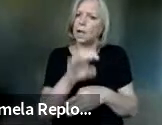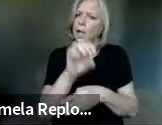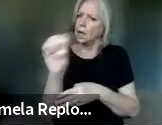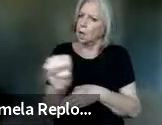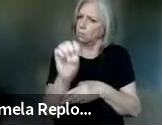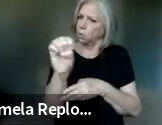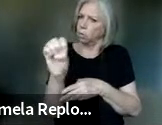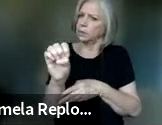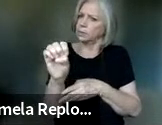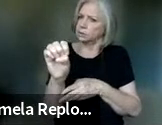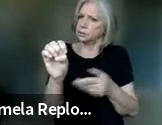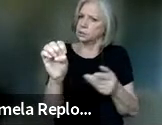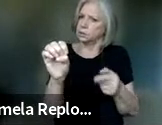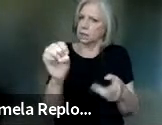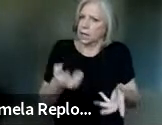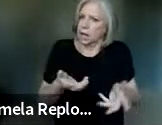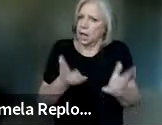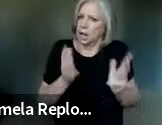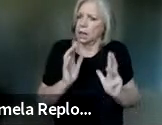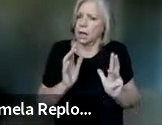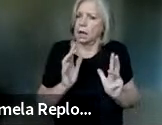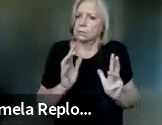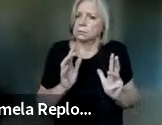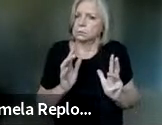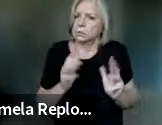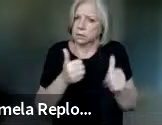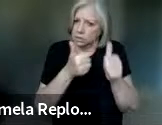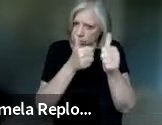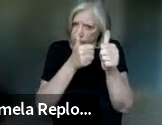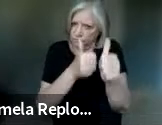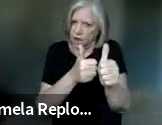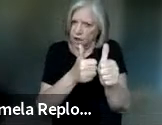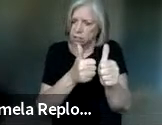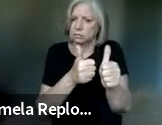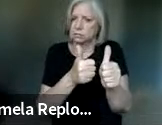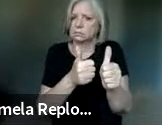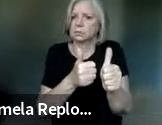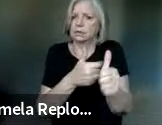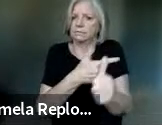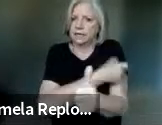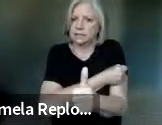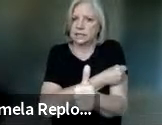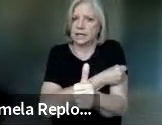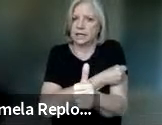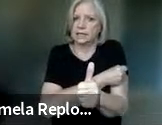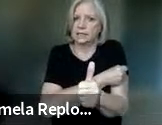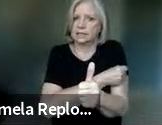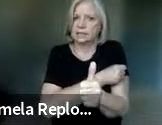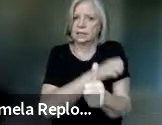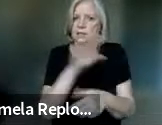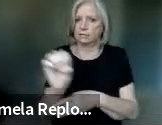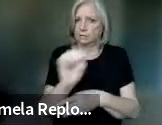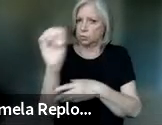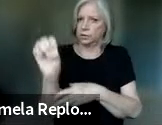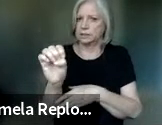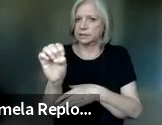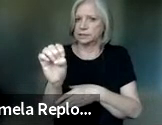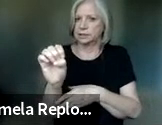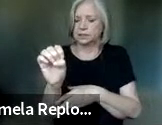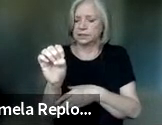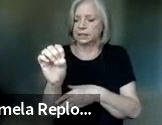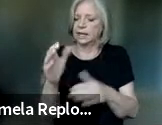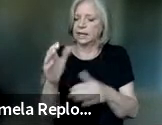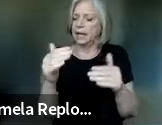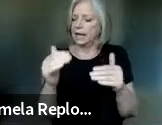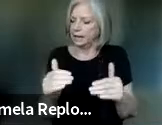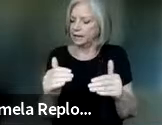or expected to track the vaccination status of employees, and under what circumstances? So that is